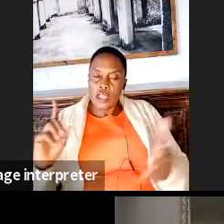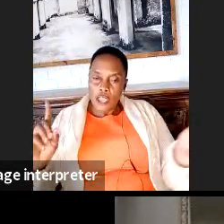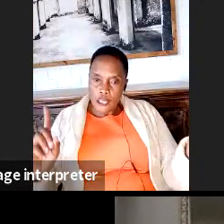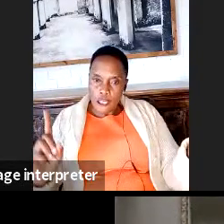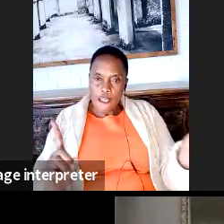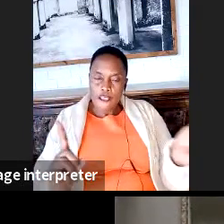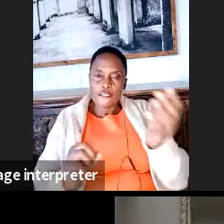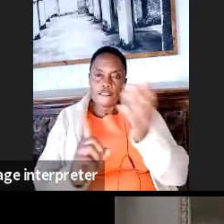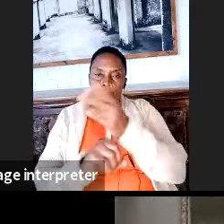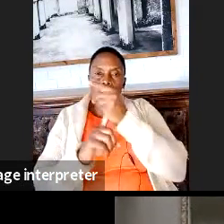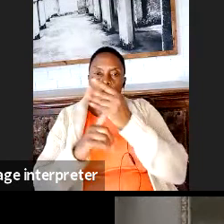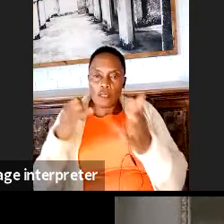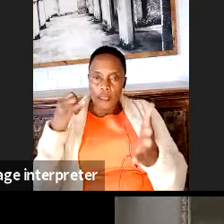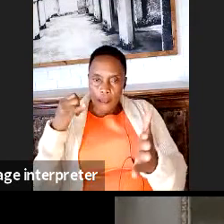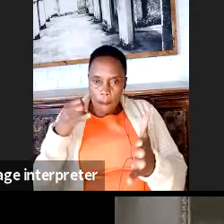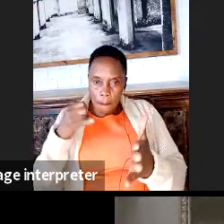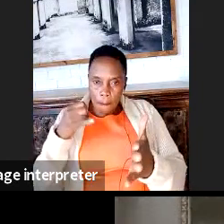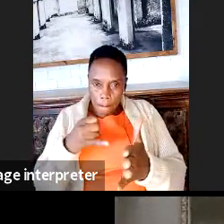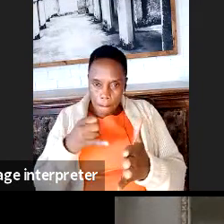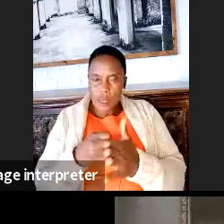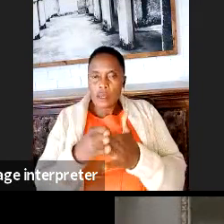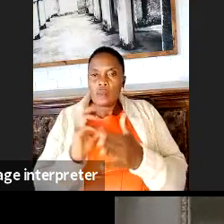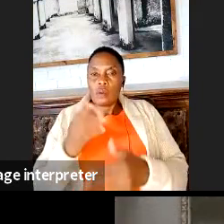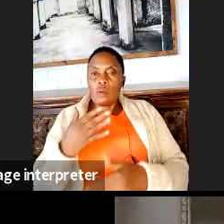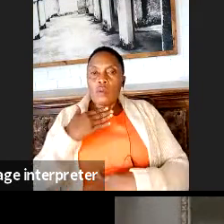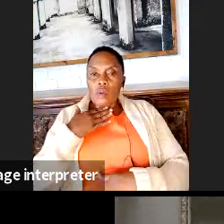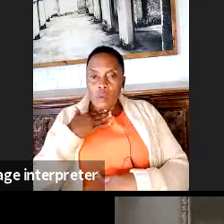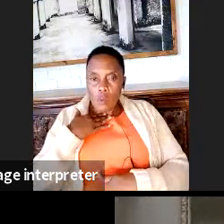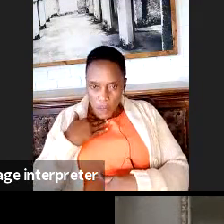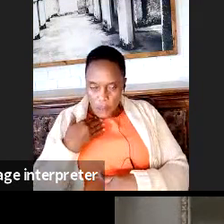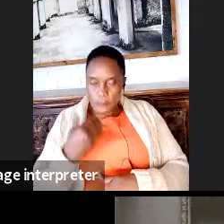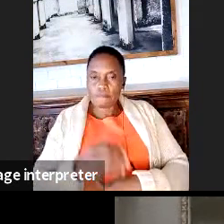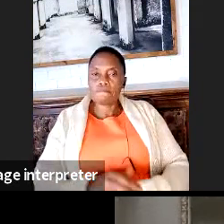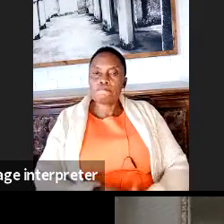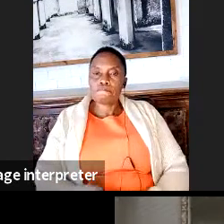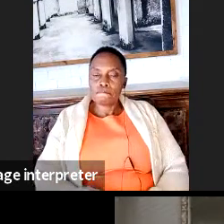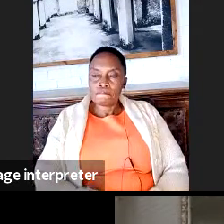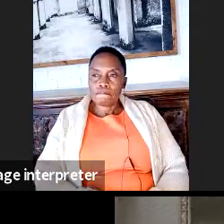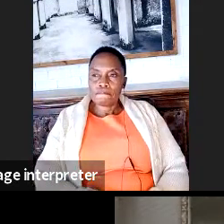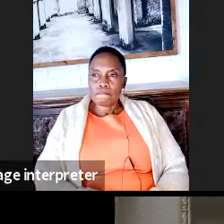impact that we truly deserve.